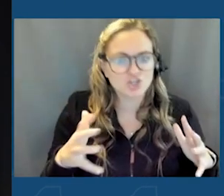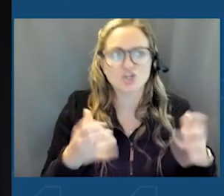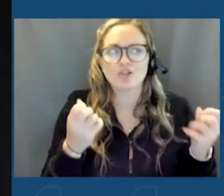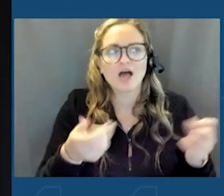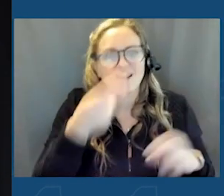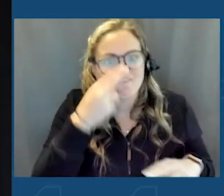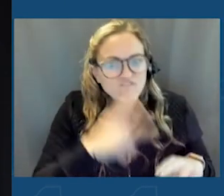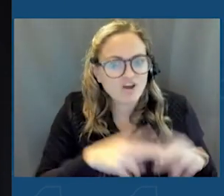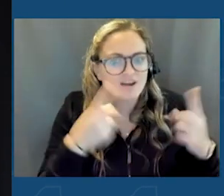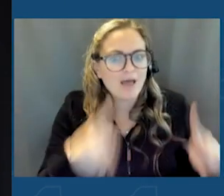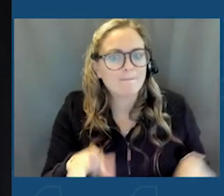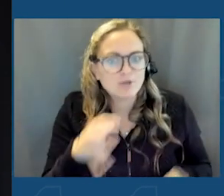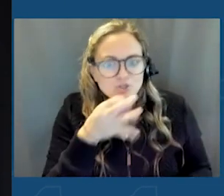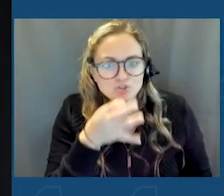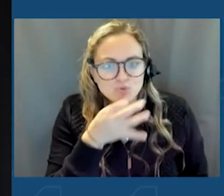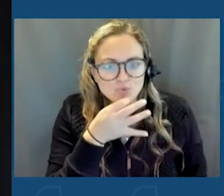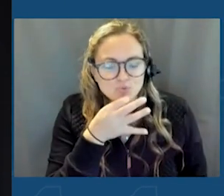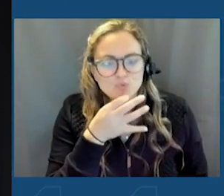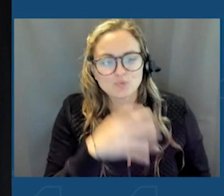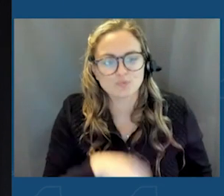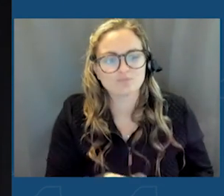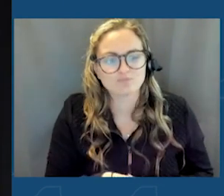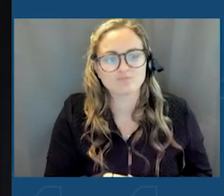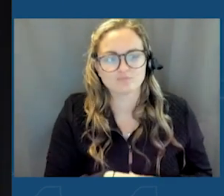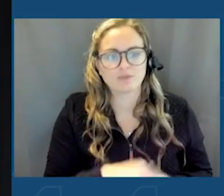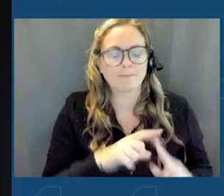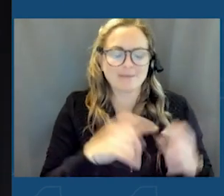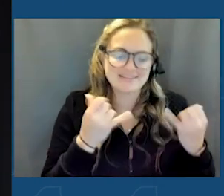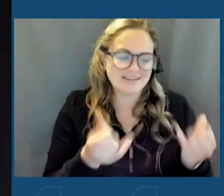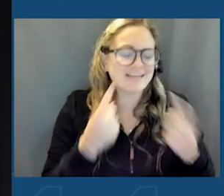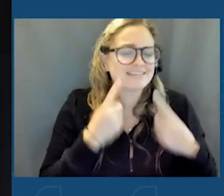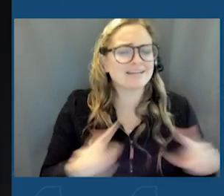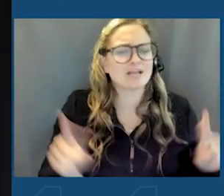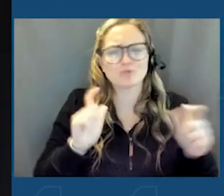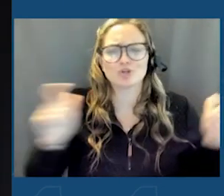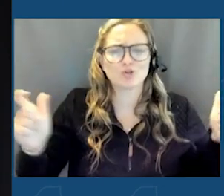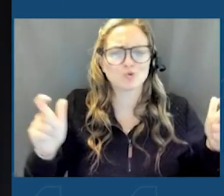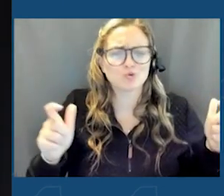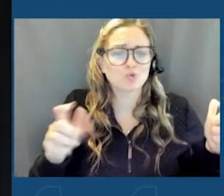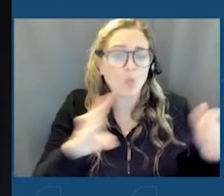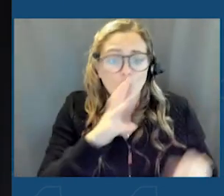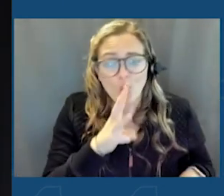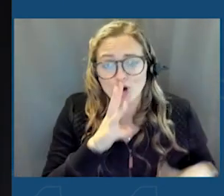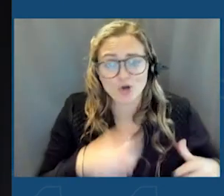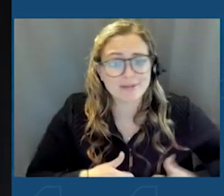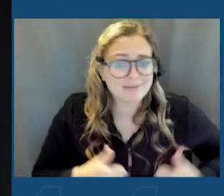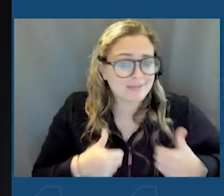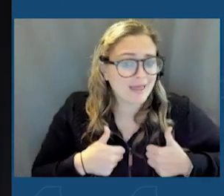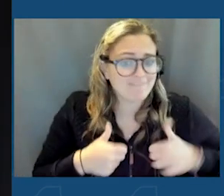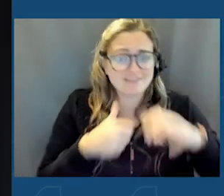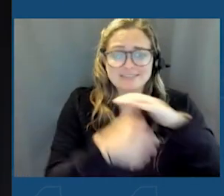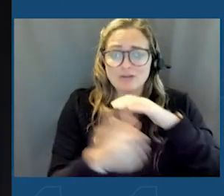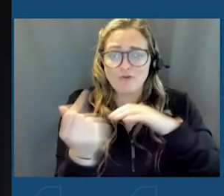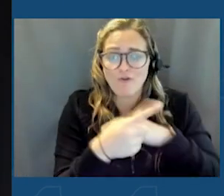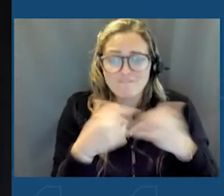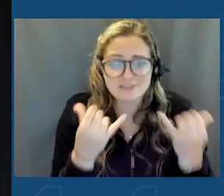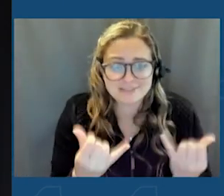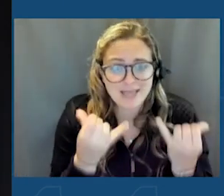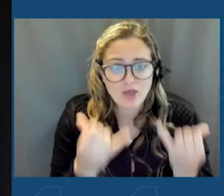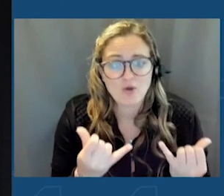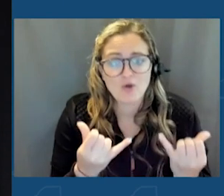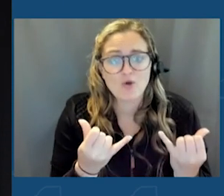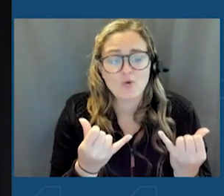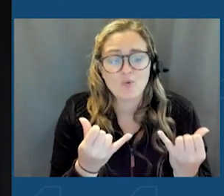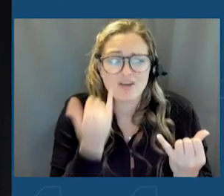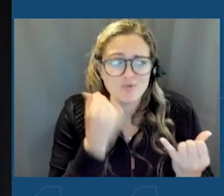Long Island, so more on that. But today's announcement is really huge. Water is life. It is underneath all of us right now, and unless we protect it,